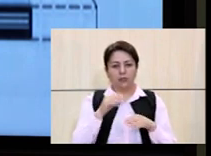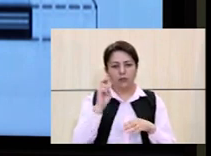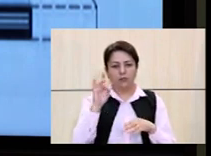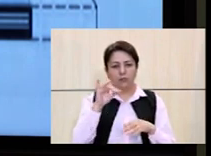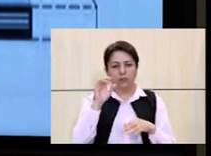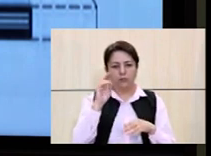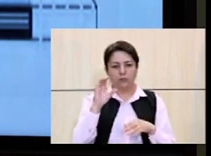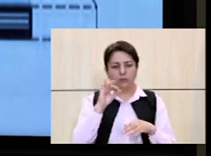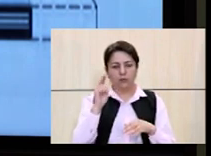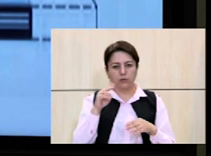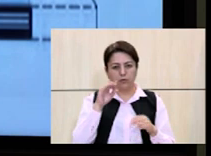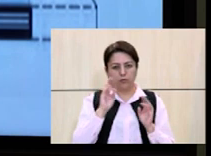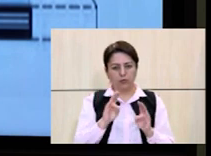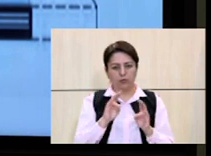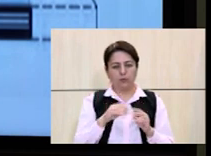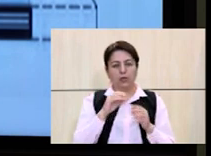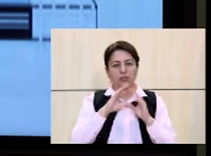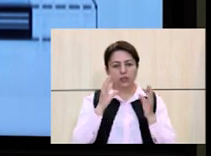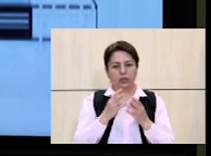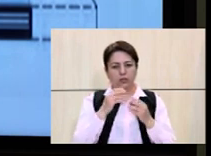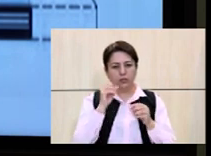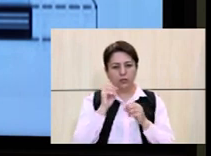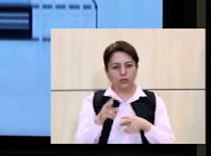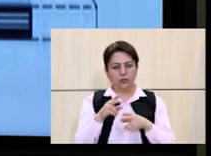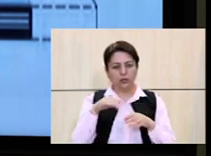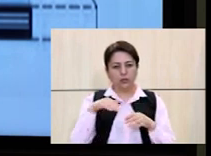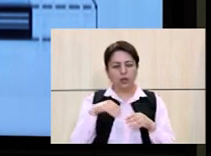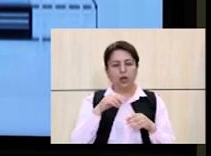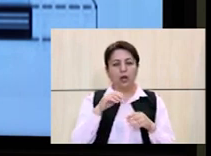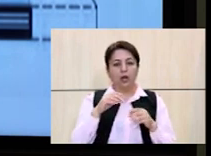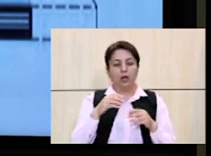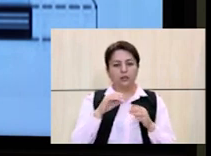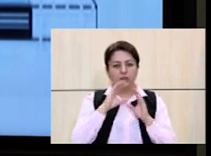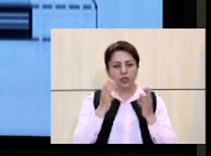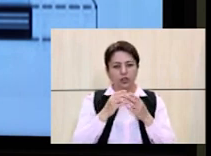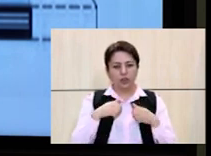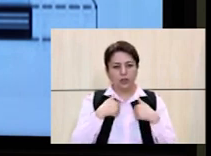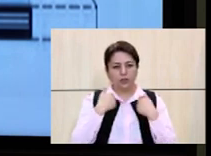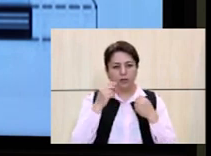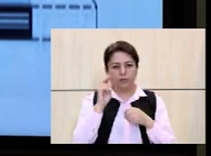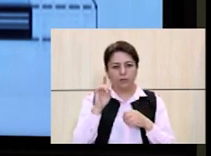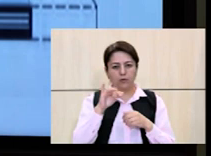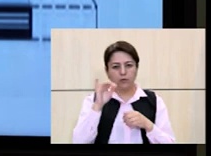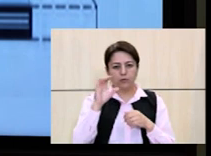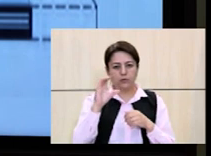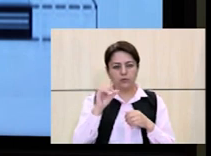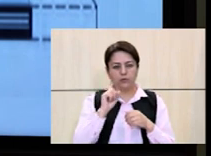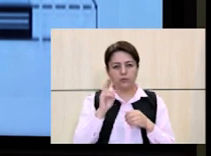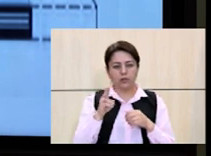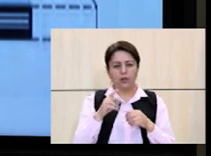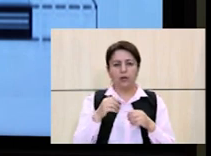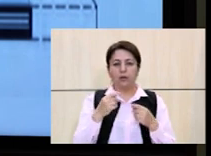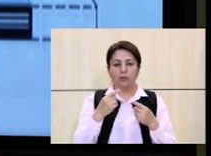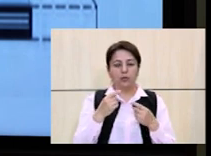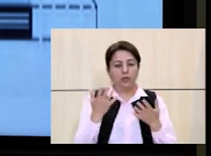qo'yamiz. Sharchani qo'yib yuborgandan so'ng, sharcha harakatlanib, brusokni qandaydir masofaga siljitganini